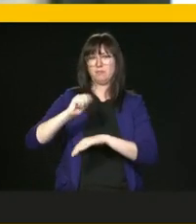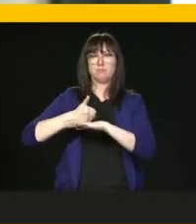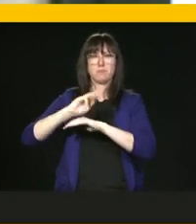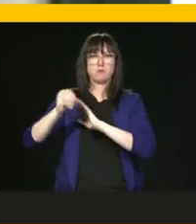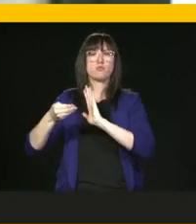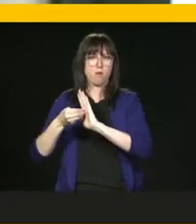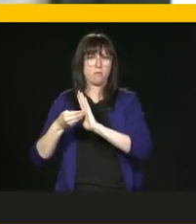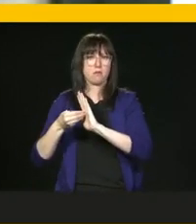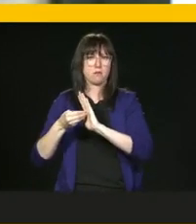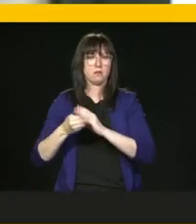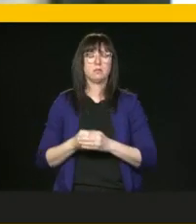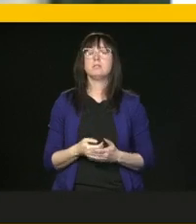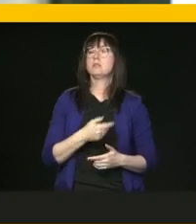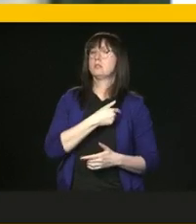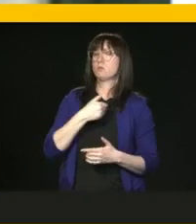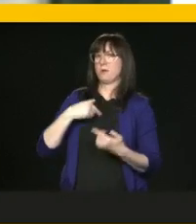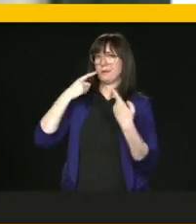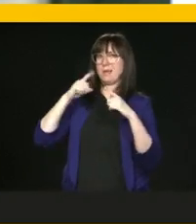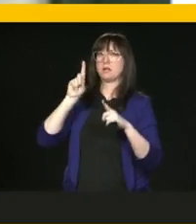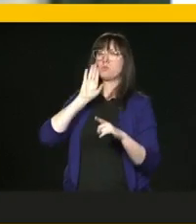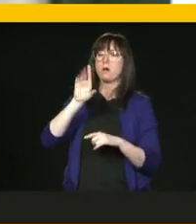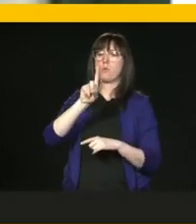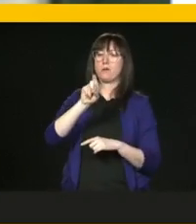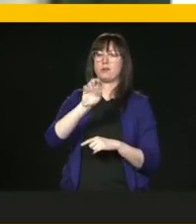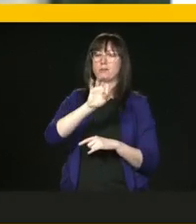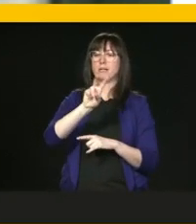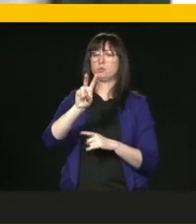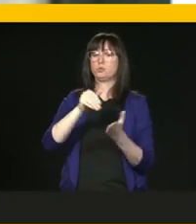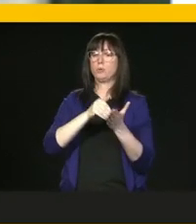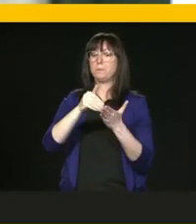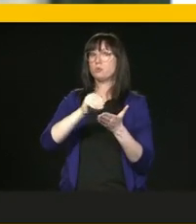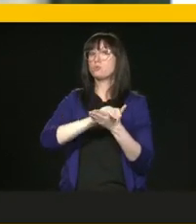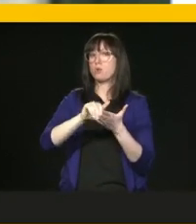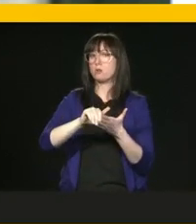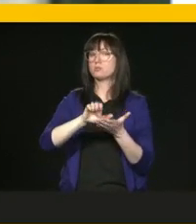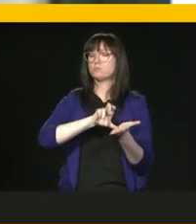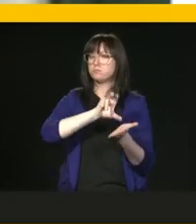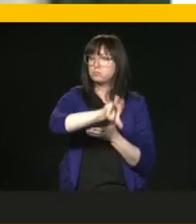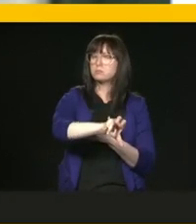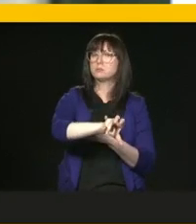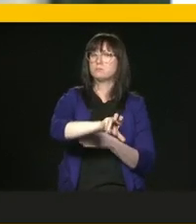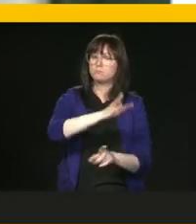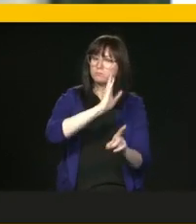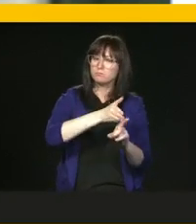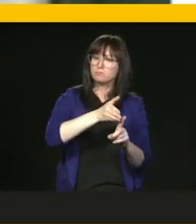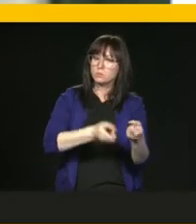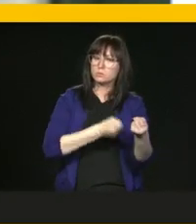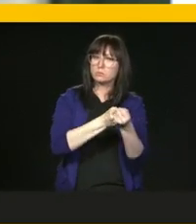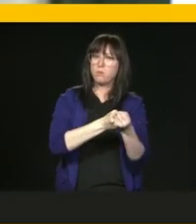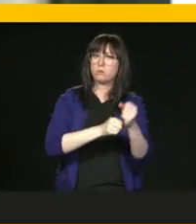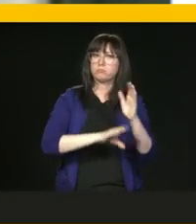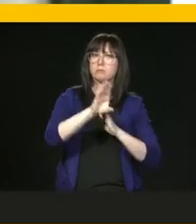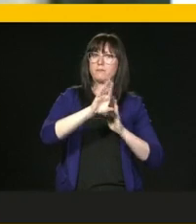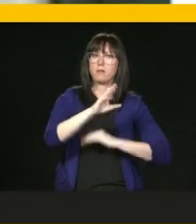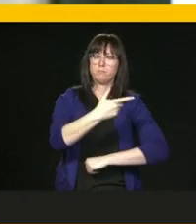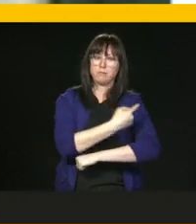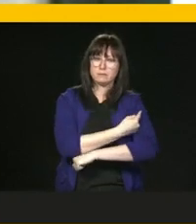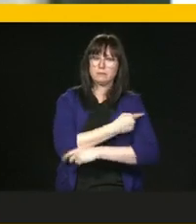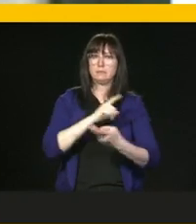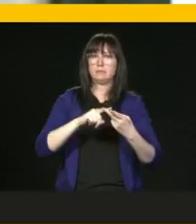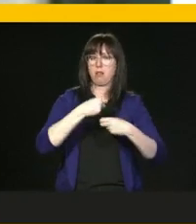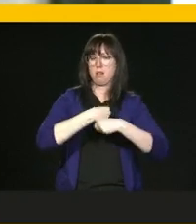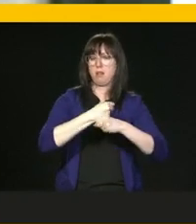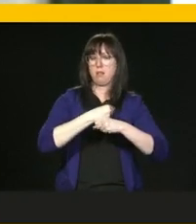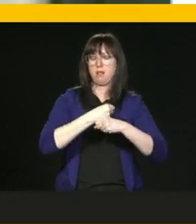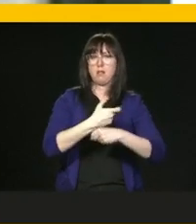Council's facilities in Montreal. $192 million to directly support vaccine development and production